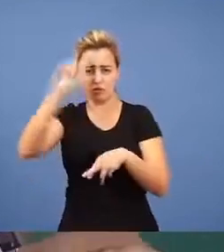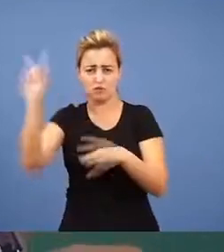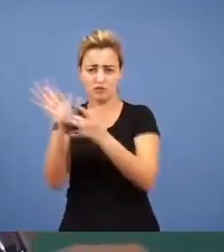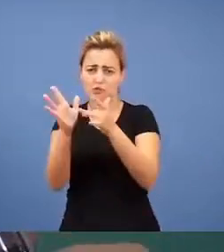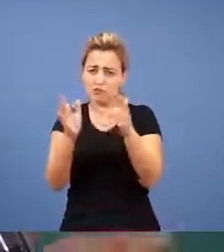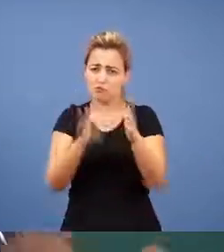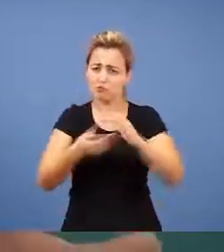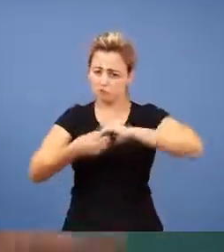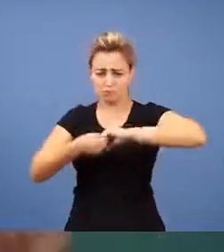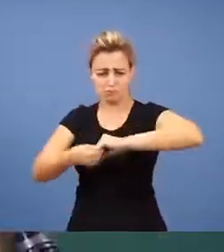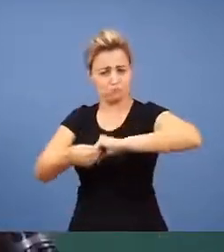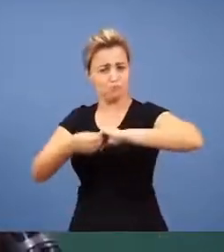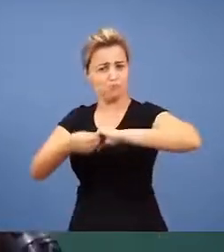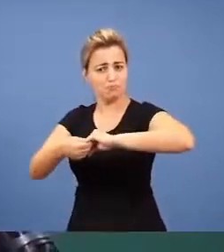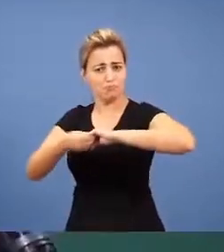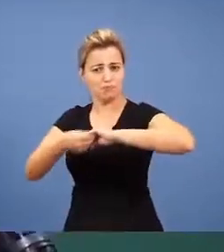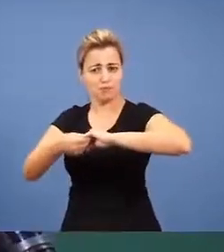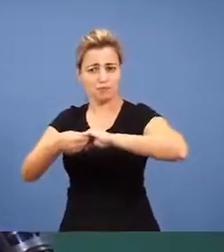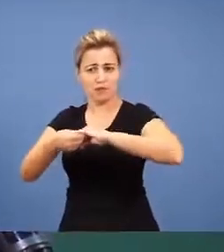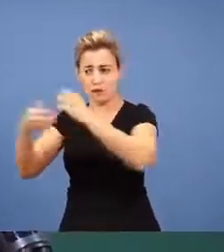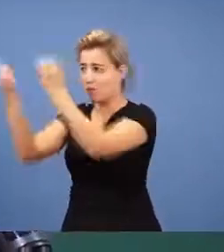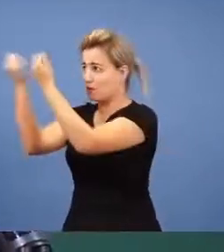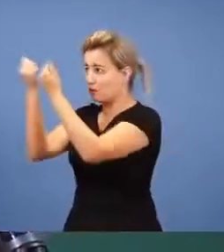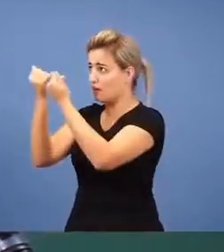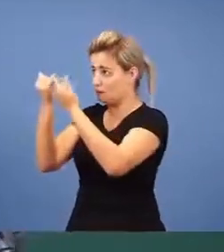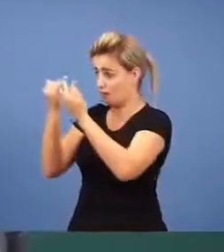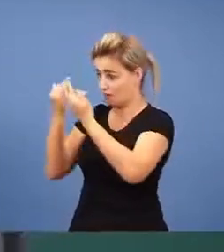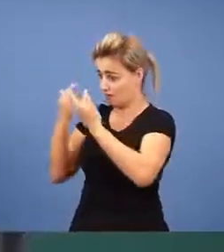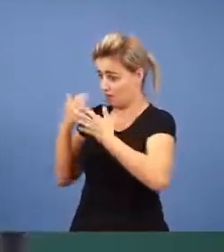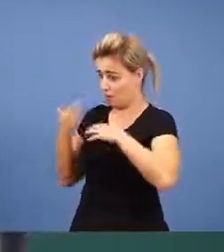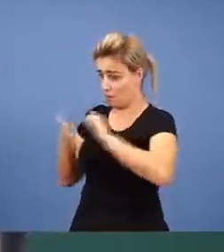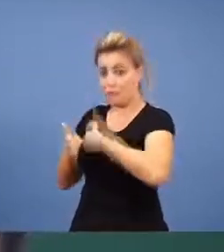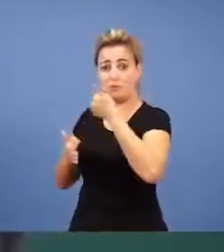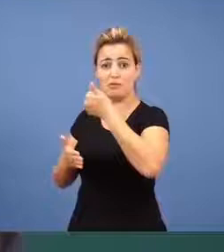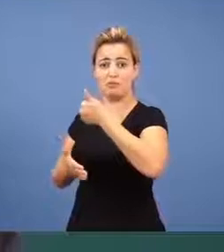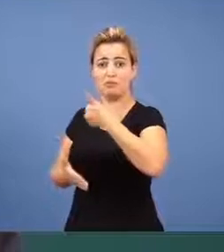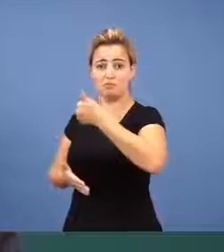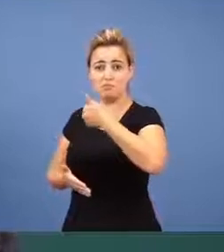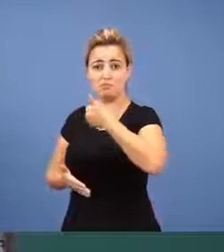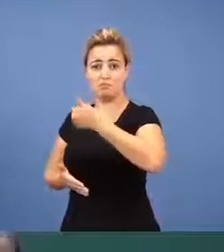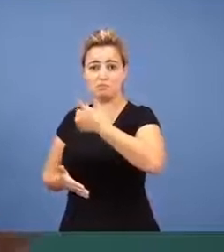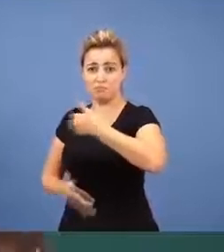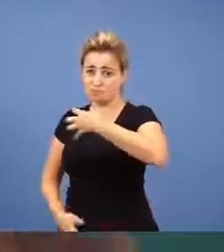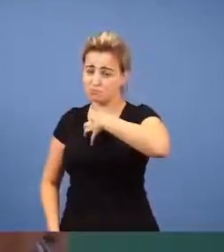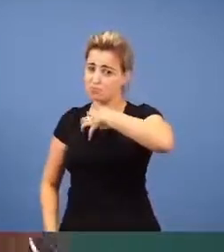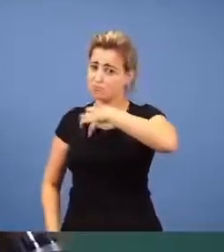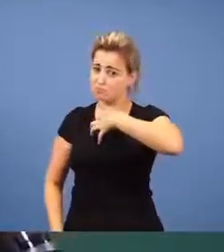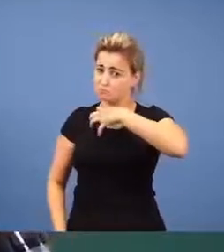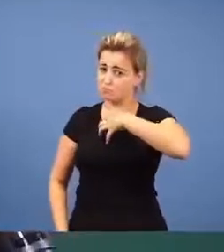and you would say, "Peace of the Lord," the first blessing is for you, and that